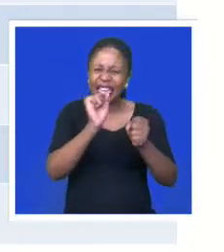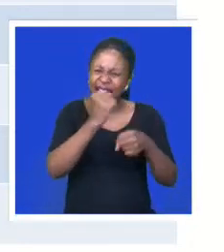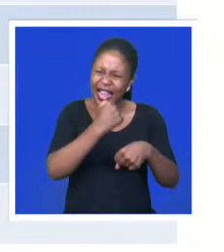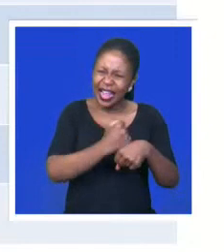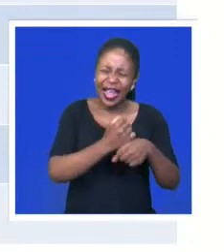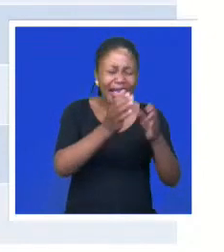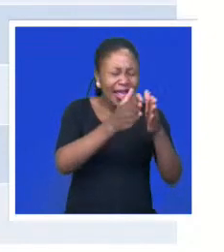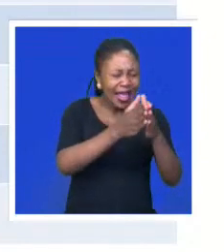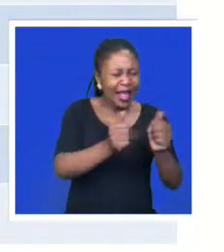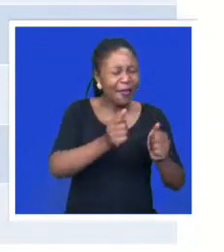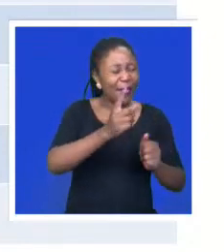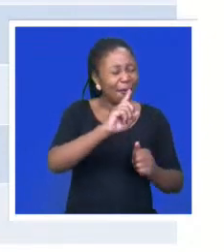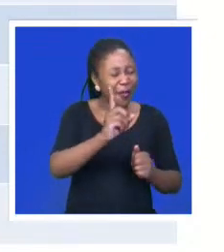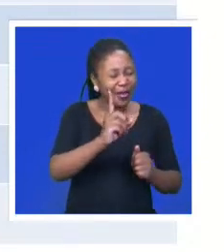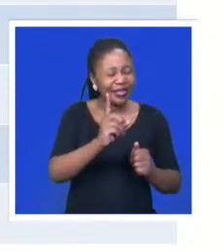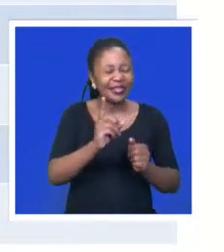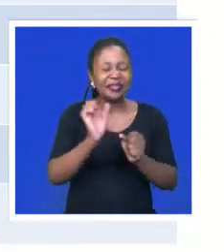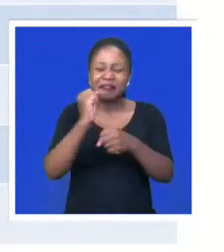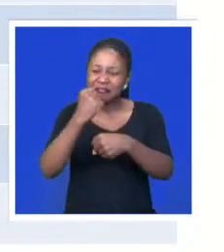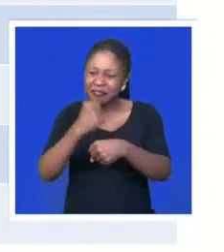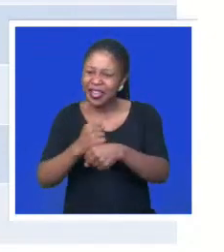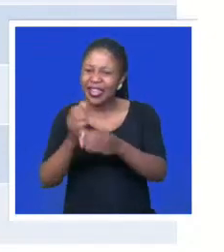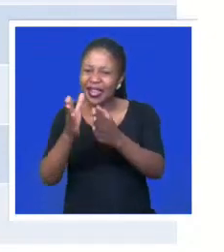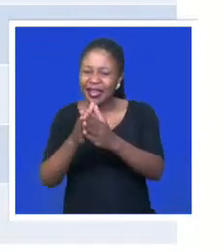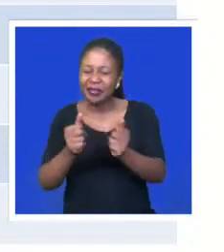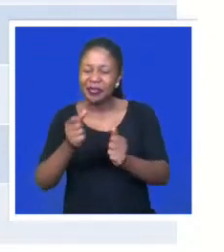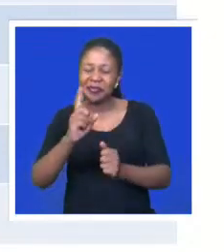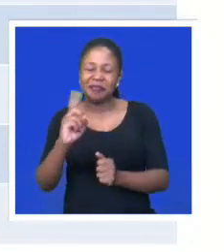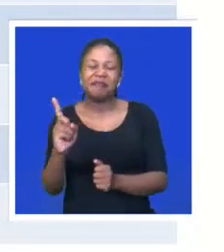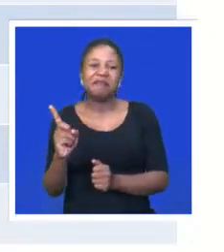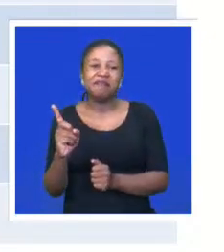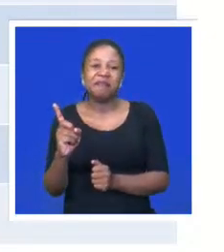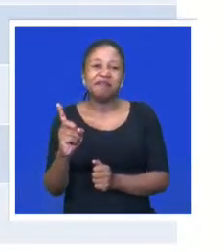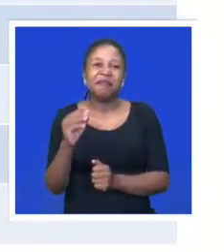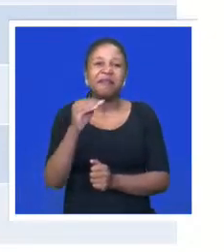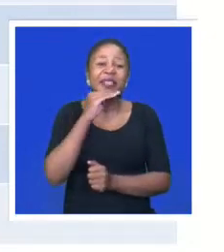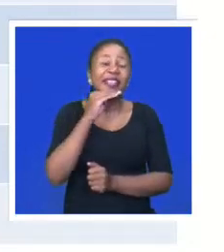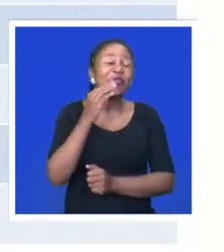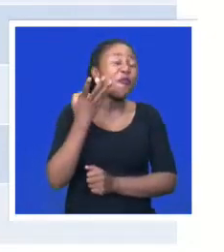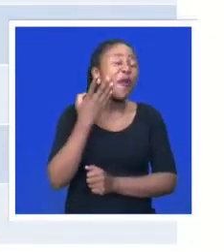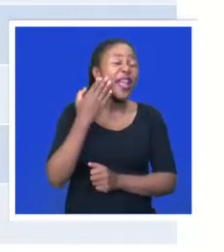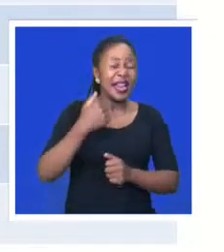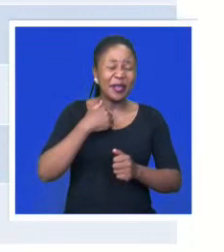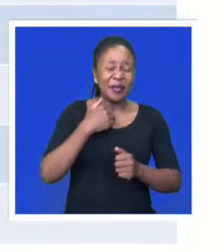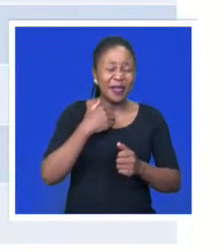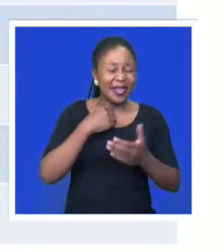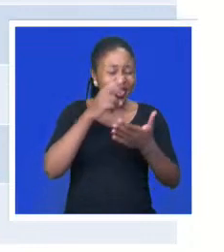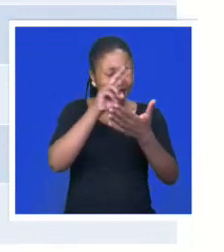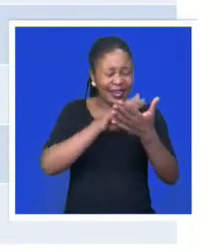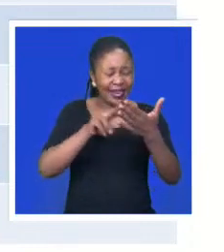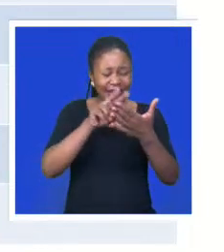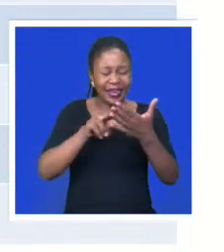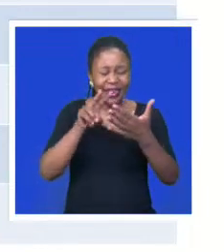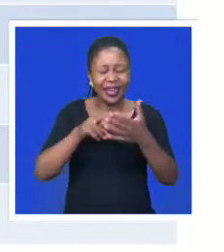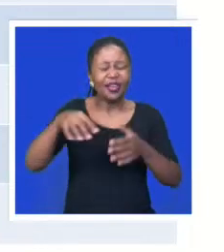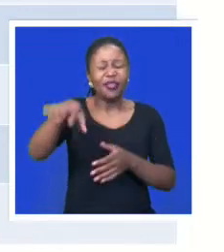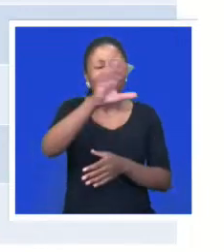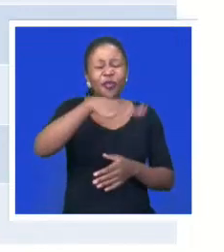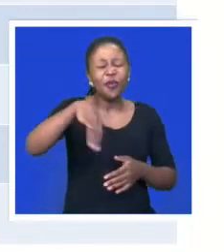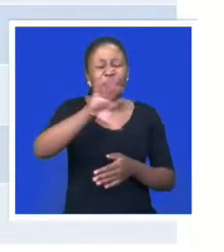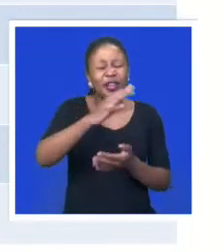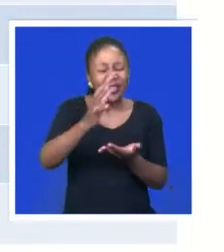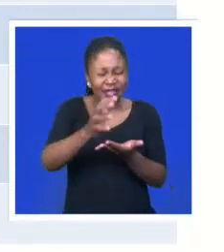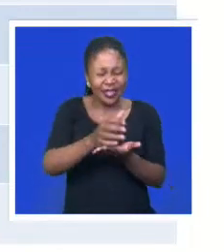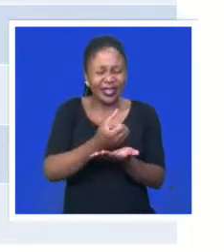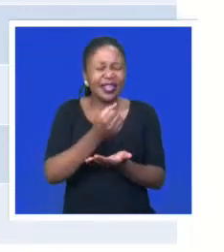day. While I read, you are going to pick a phrase or a word that tells us